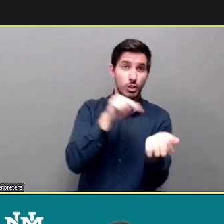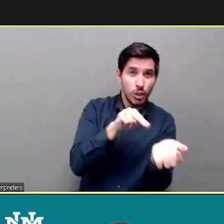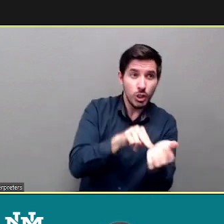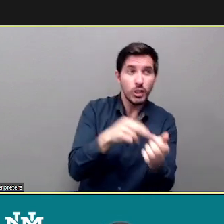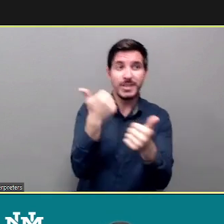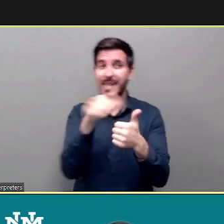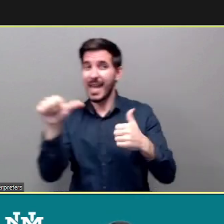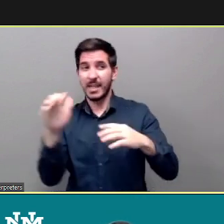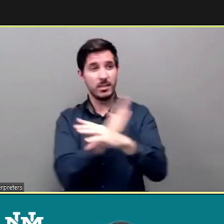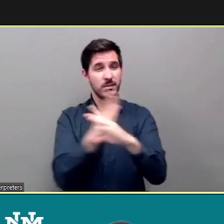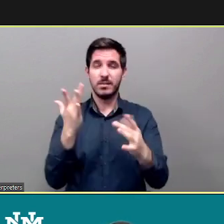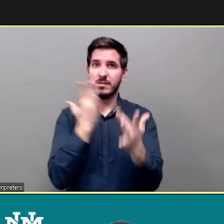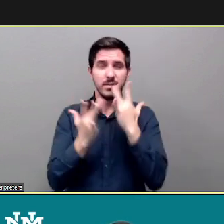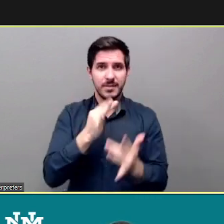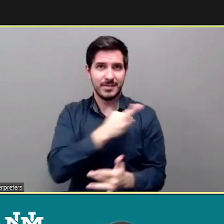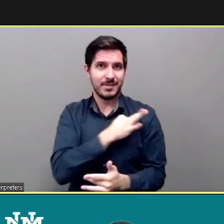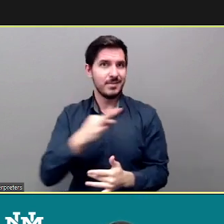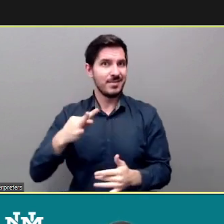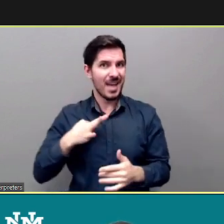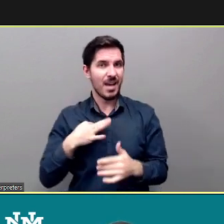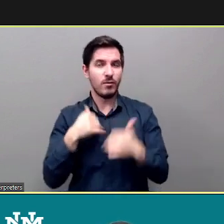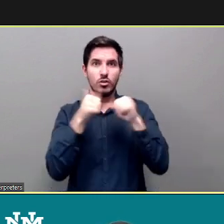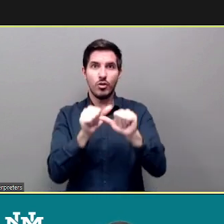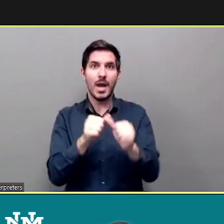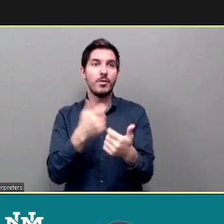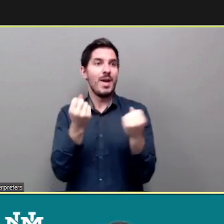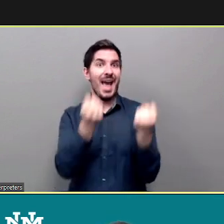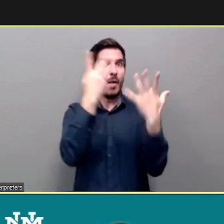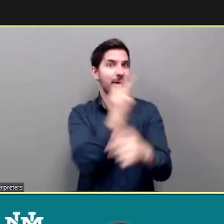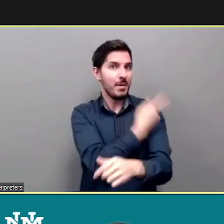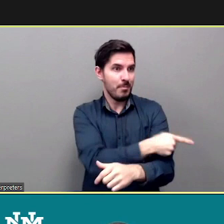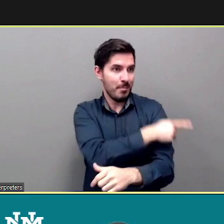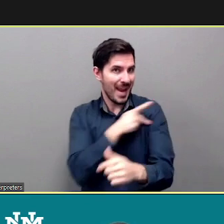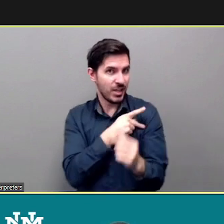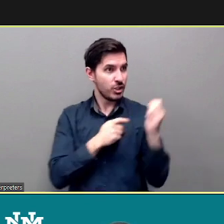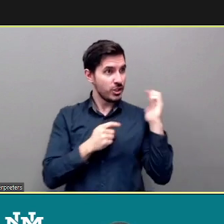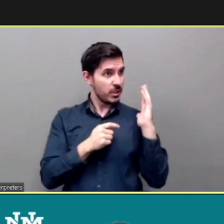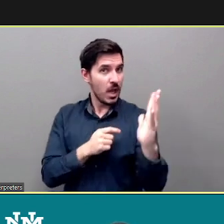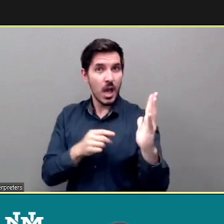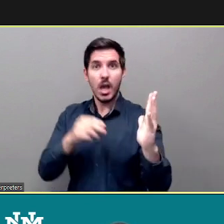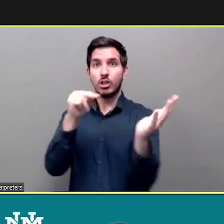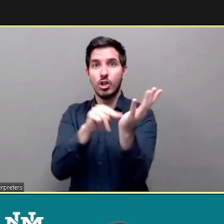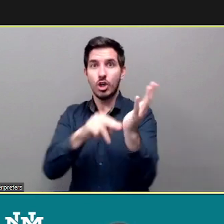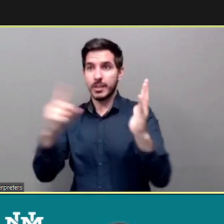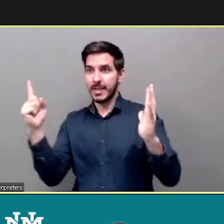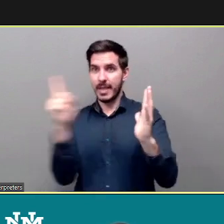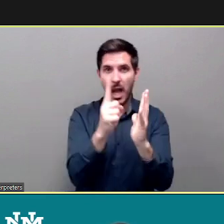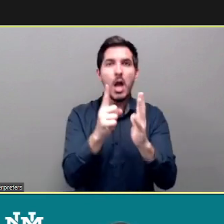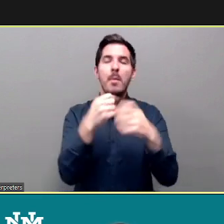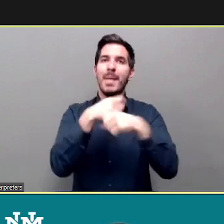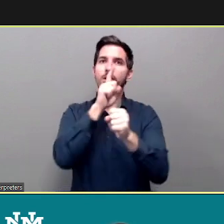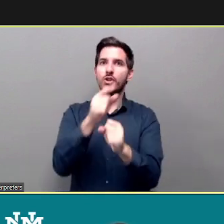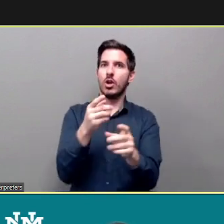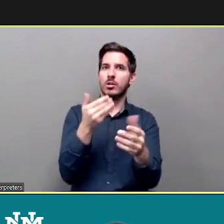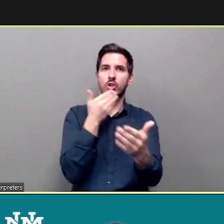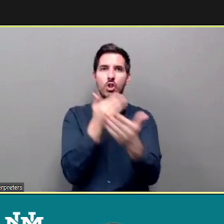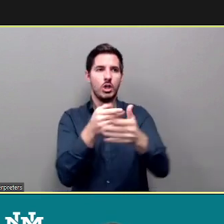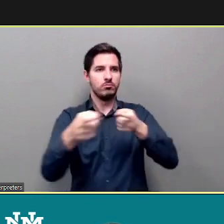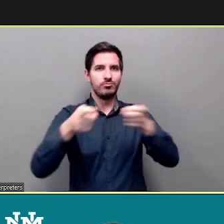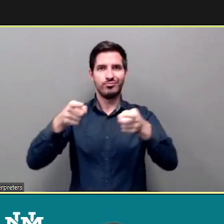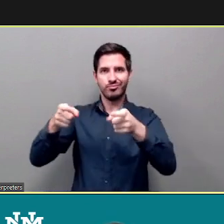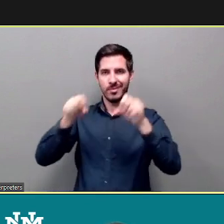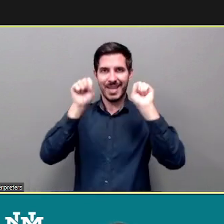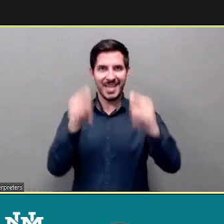make sure that our patient-nurse ratios are safe and we can continue to provide high-quality care within